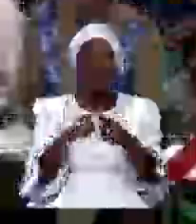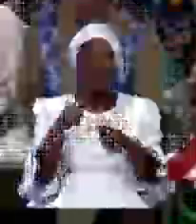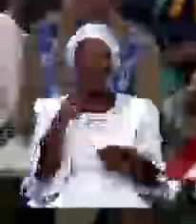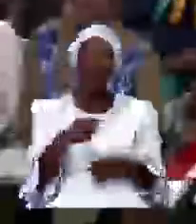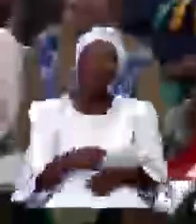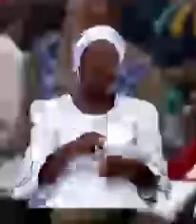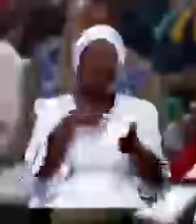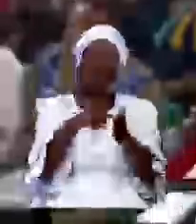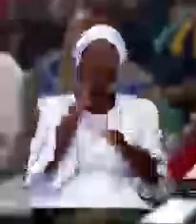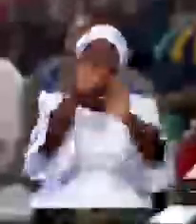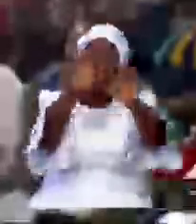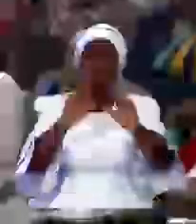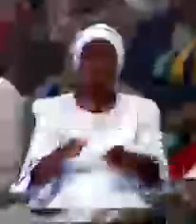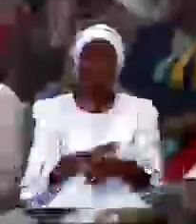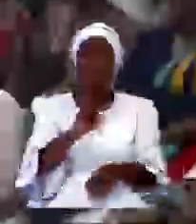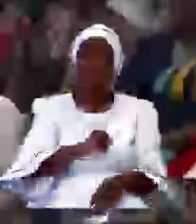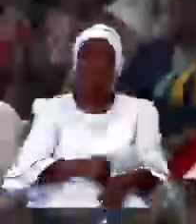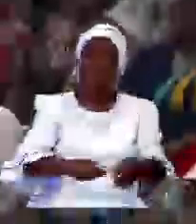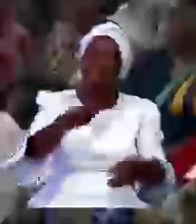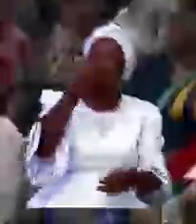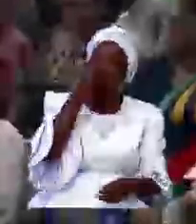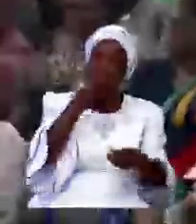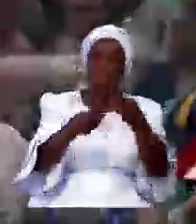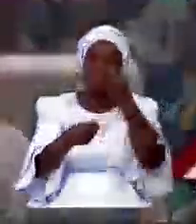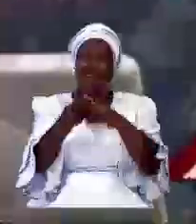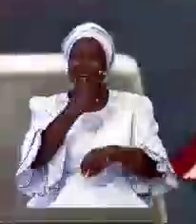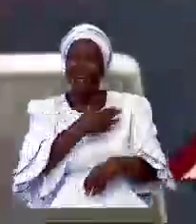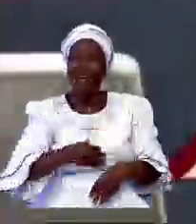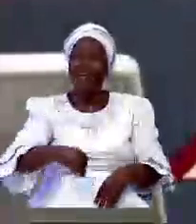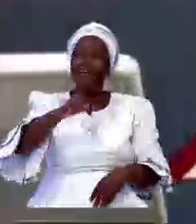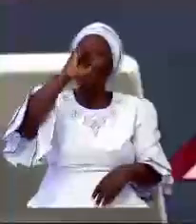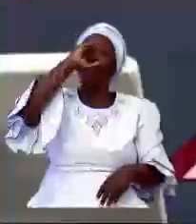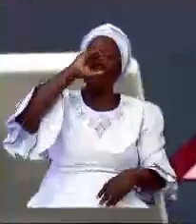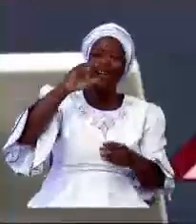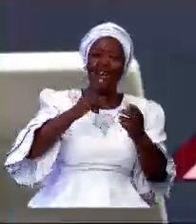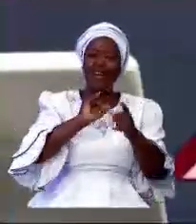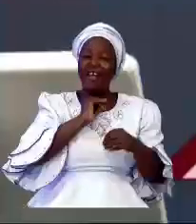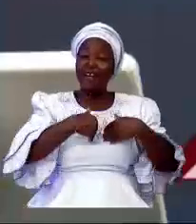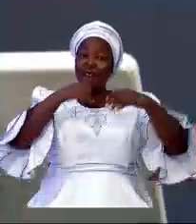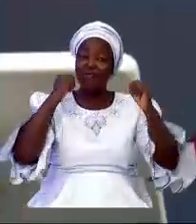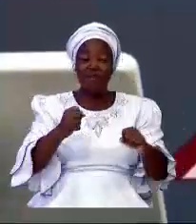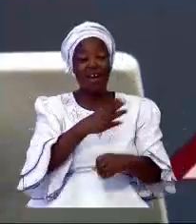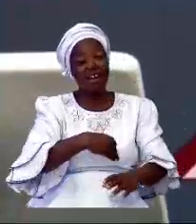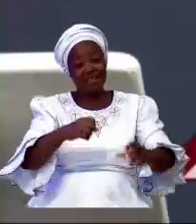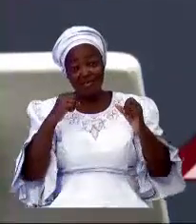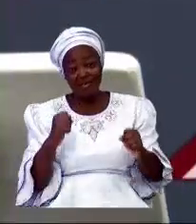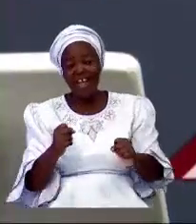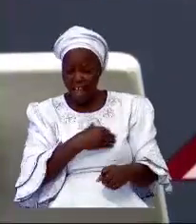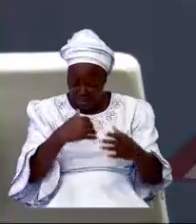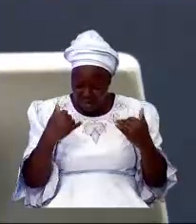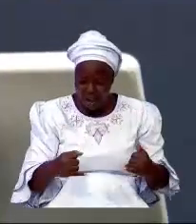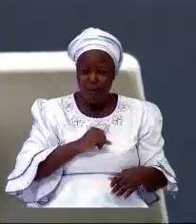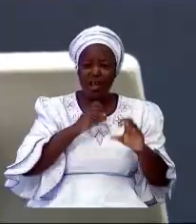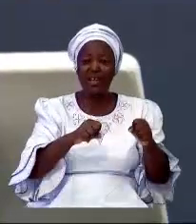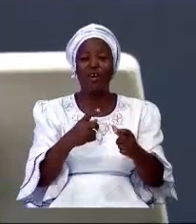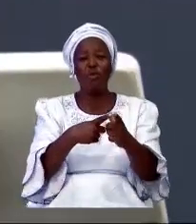morning service, and they say, this is so good. I eat, I drink, I have